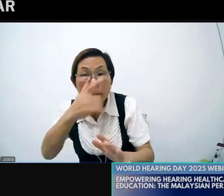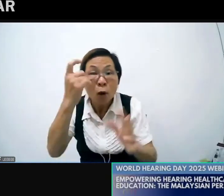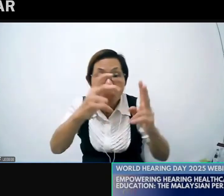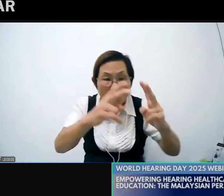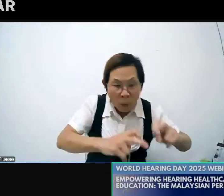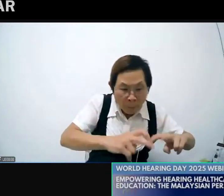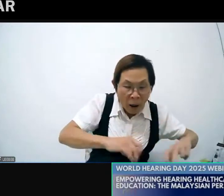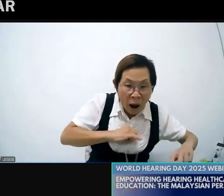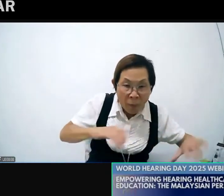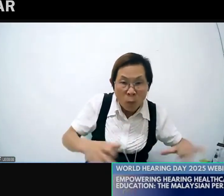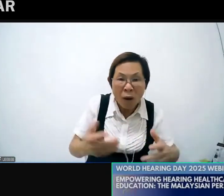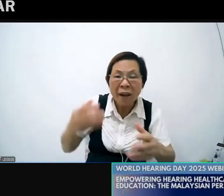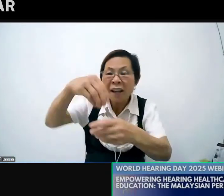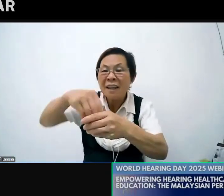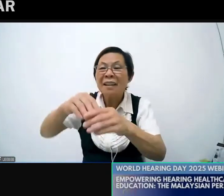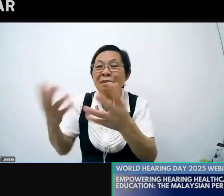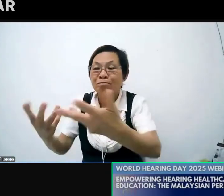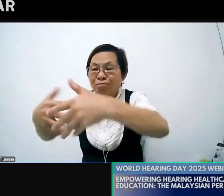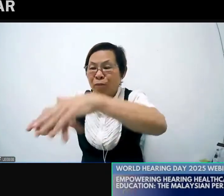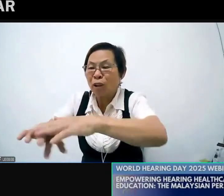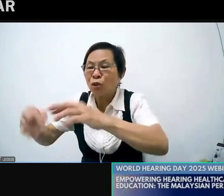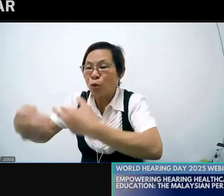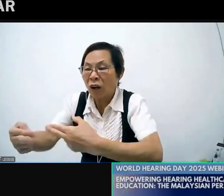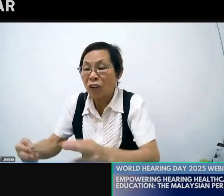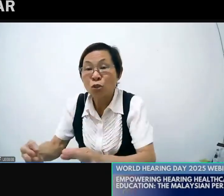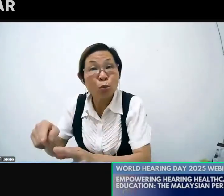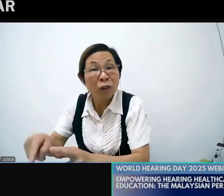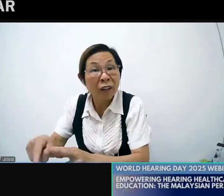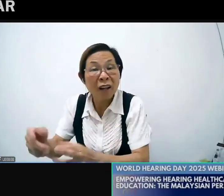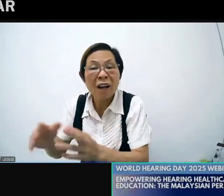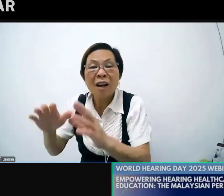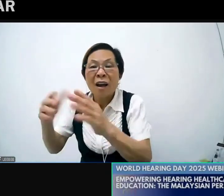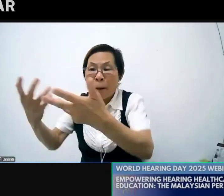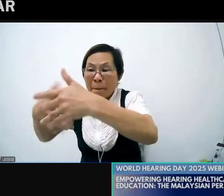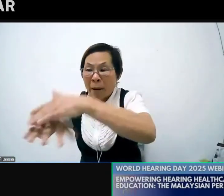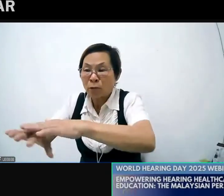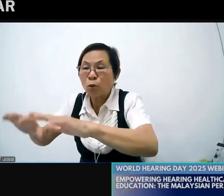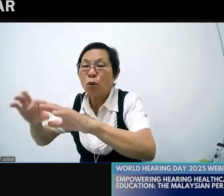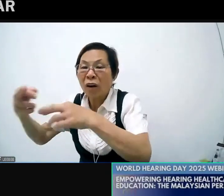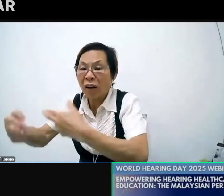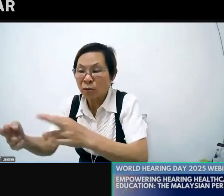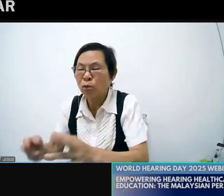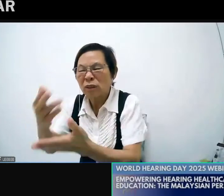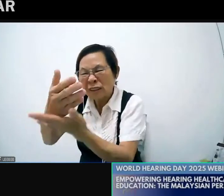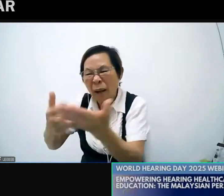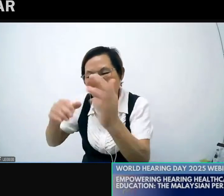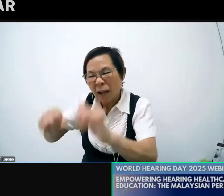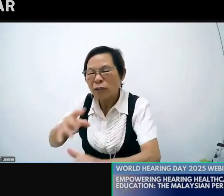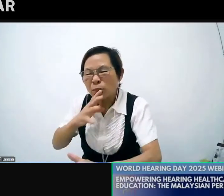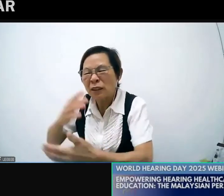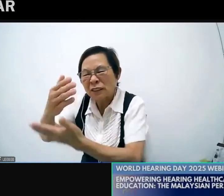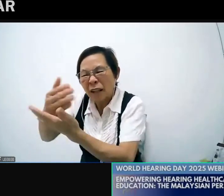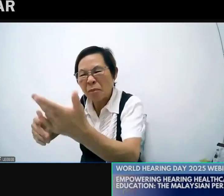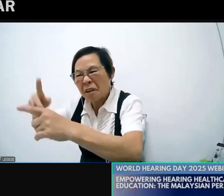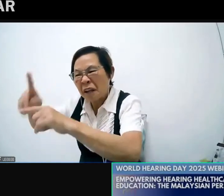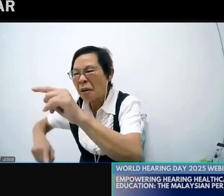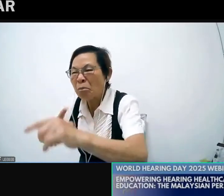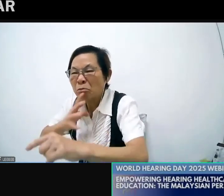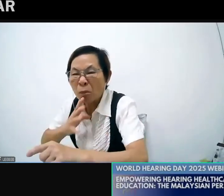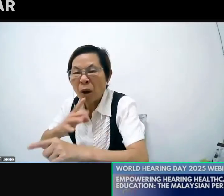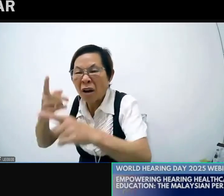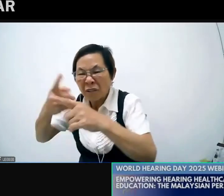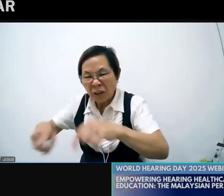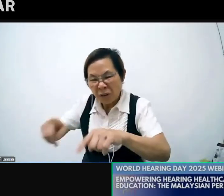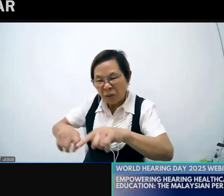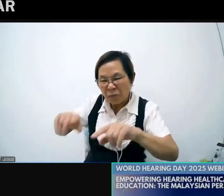in a mainstream classroom, so probably they have more. Some can speak, but some cannot. So they have a different groups